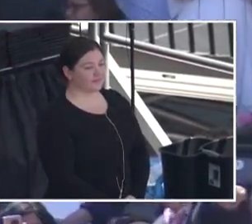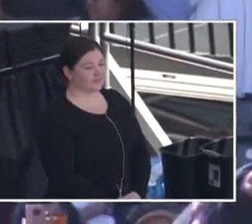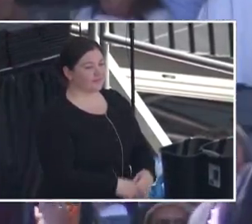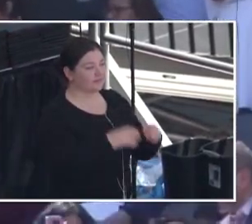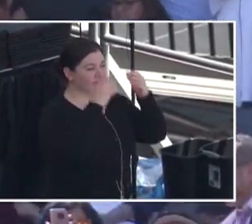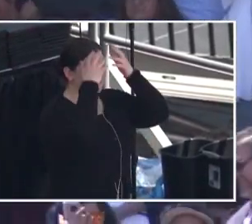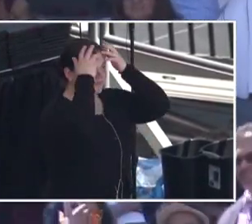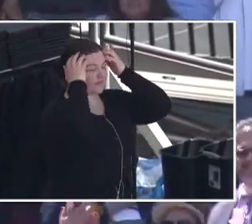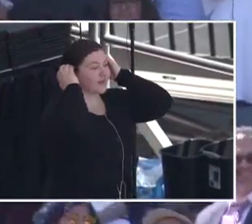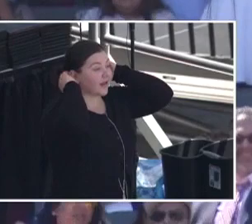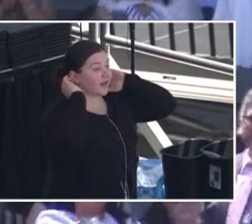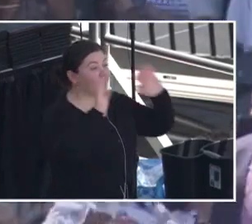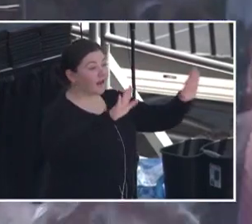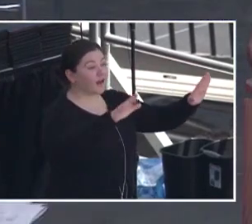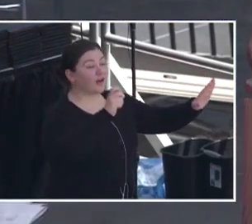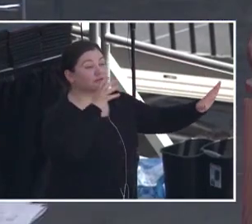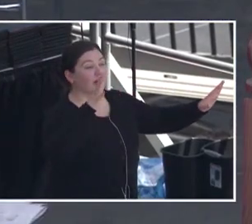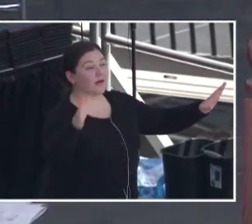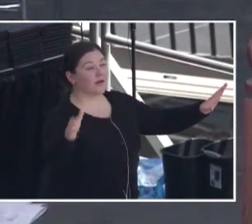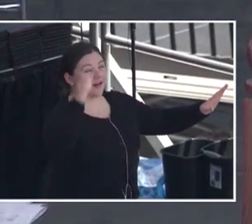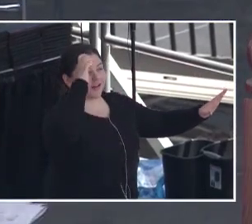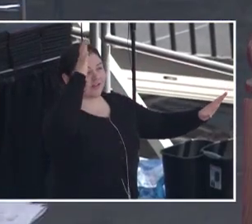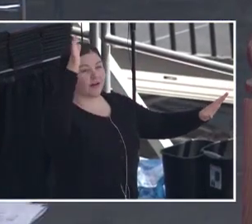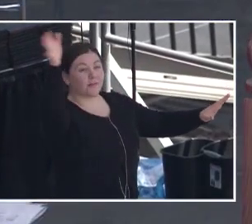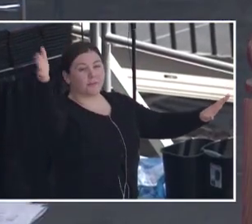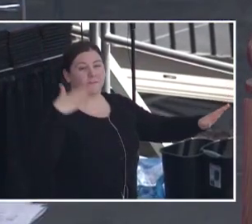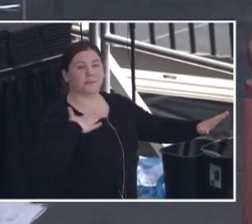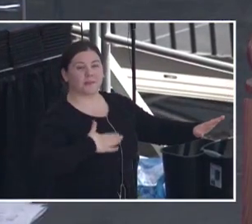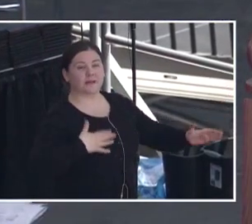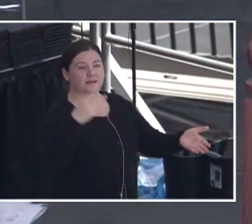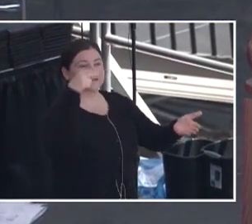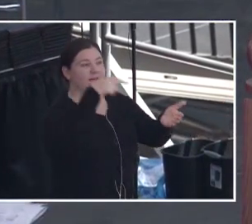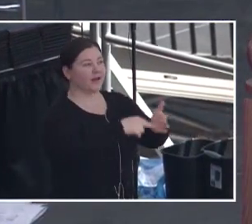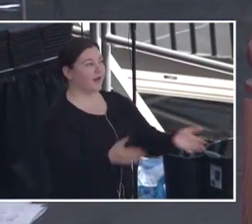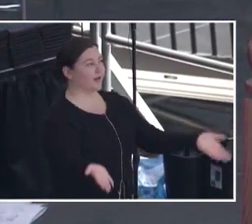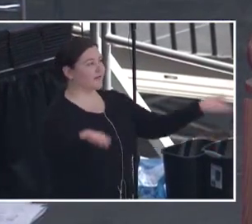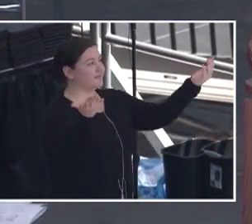Would all grandparents please rise?